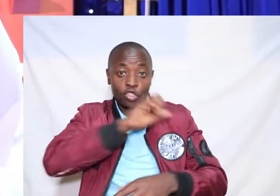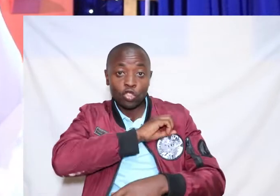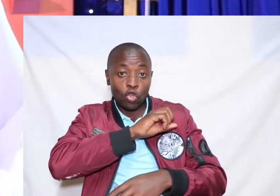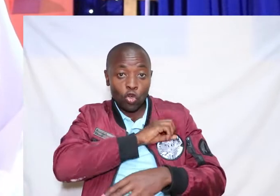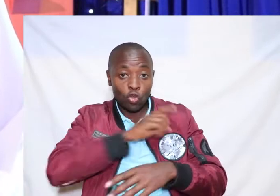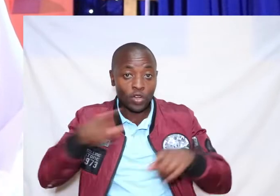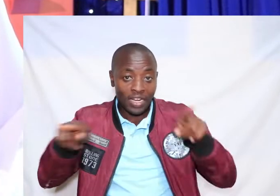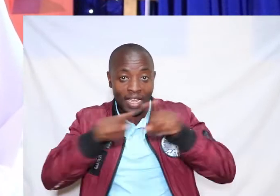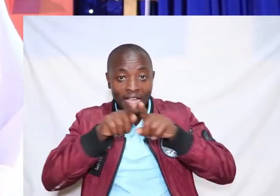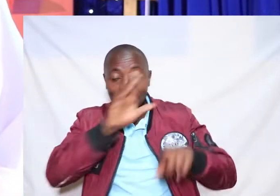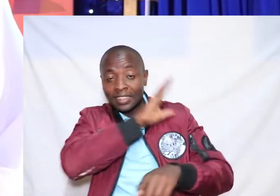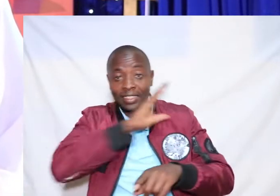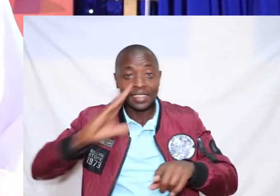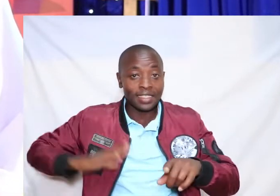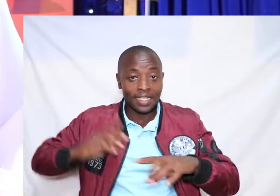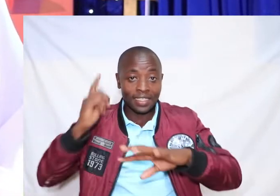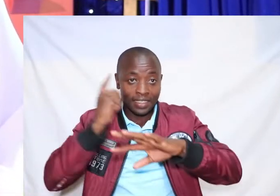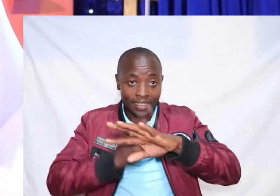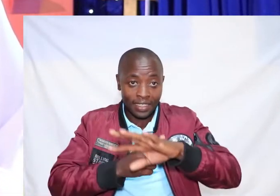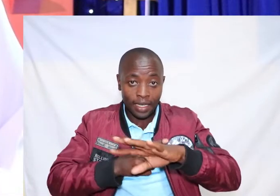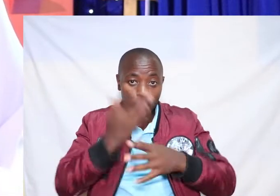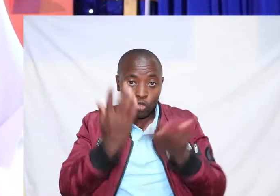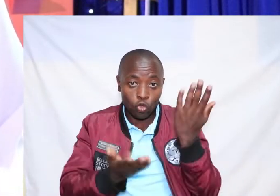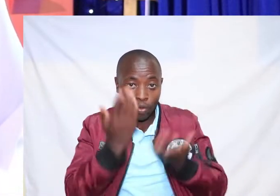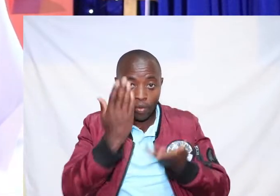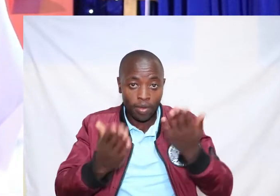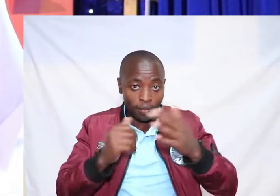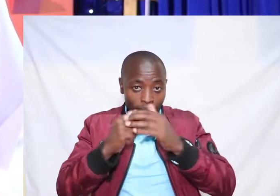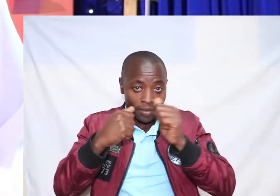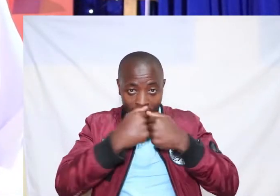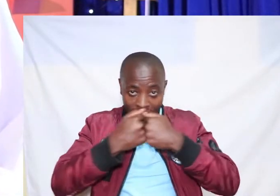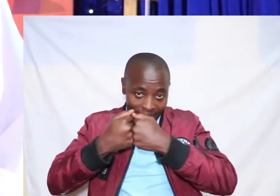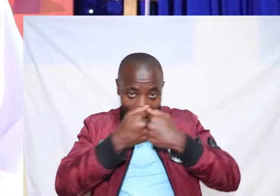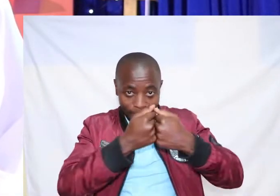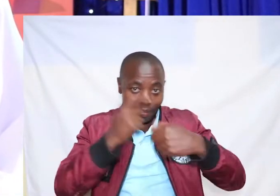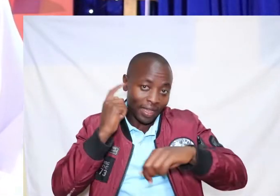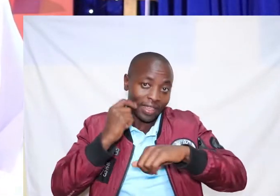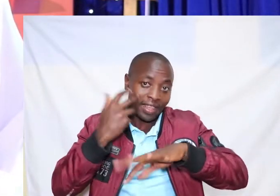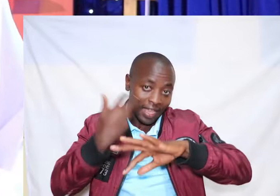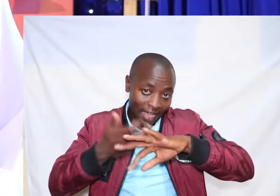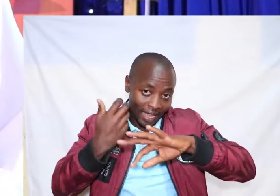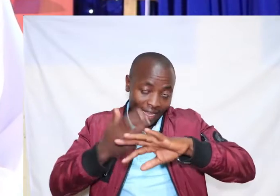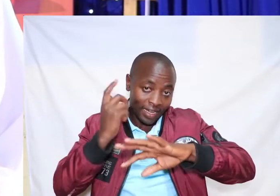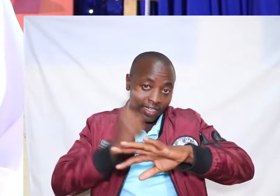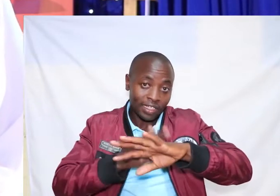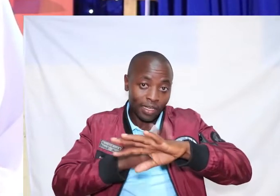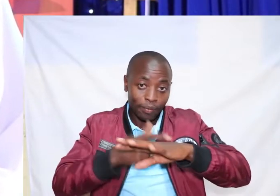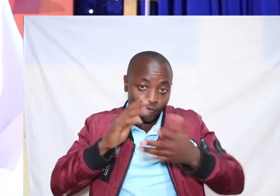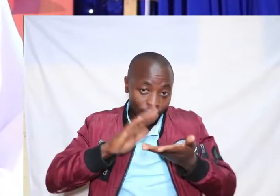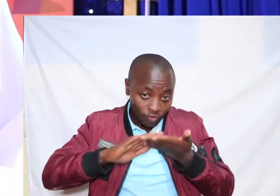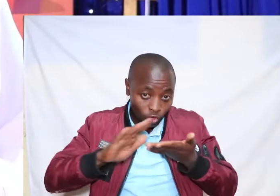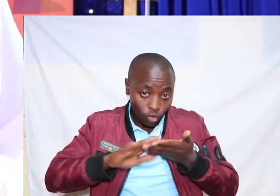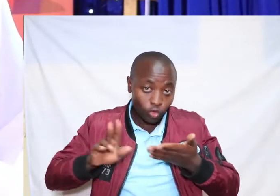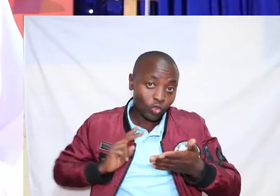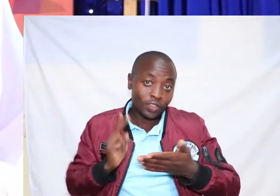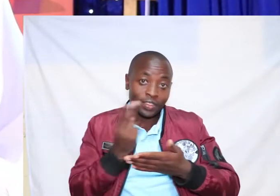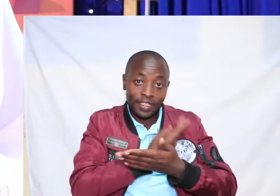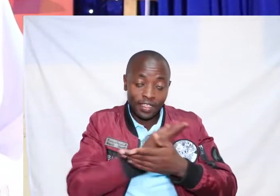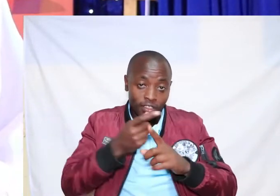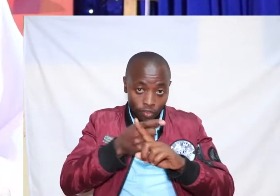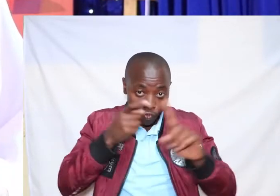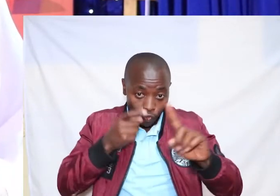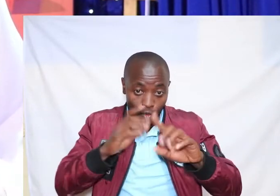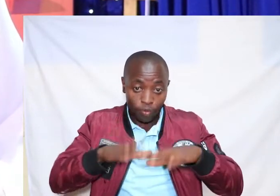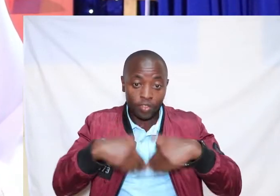As Christians, at times we might be challenged by the hard economic times and excuse ourselves from meeting